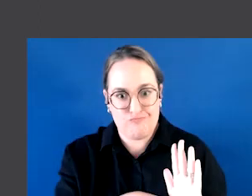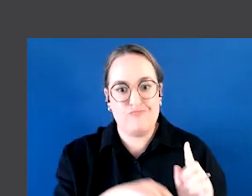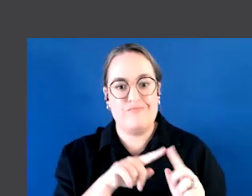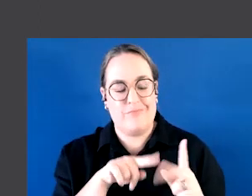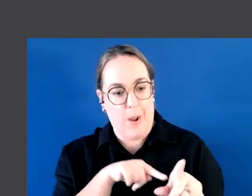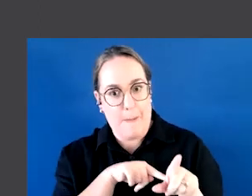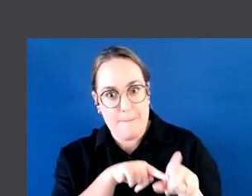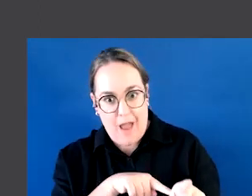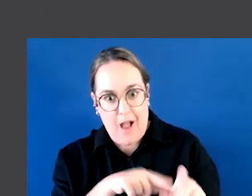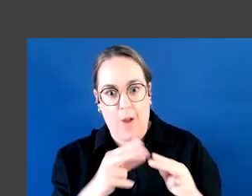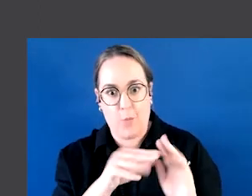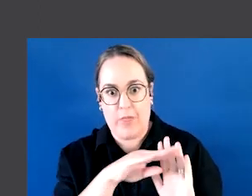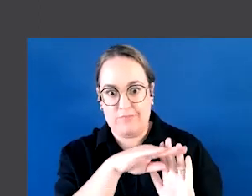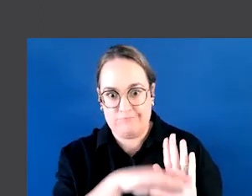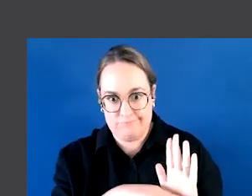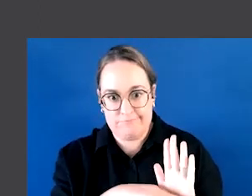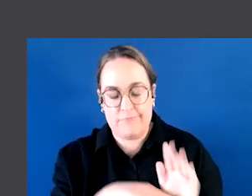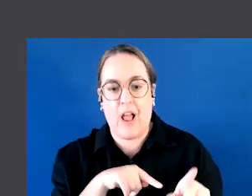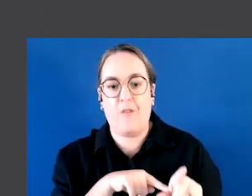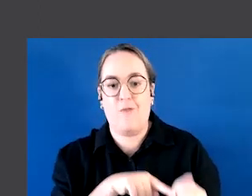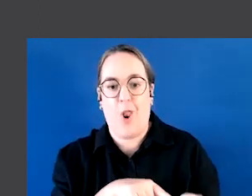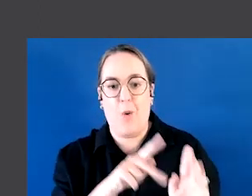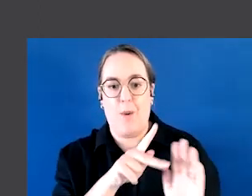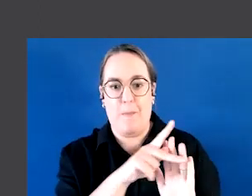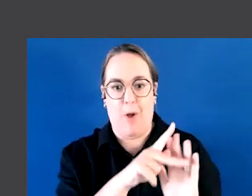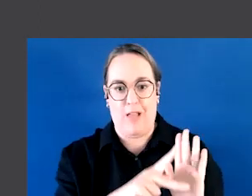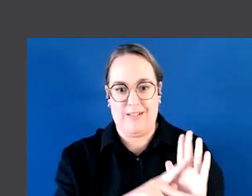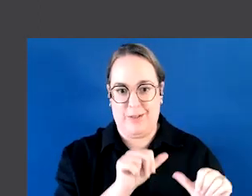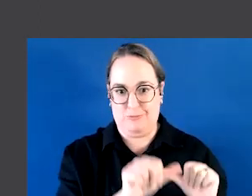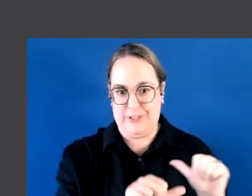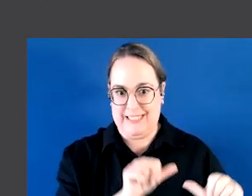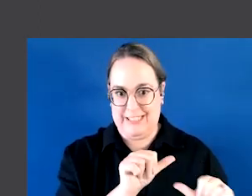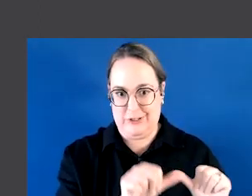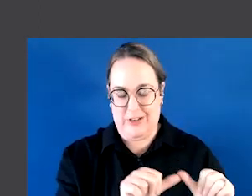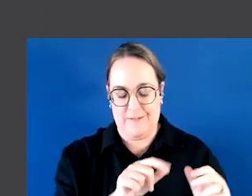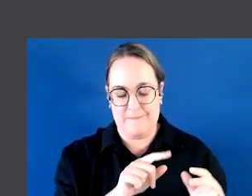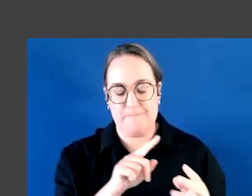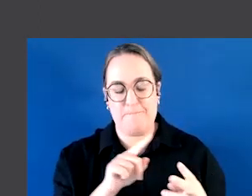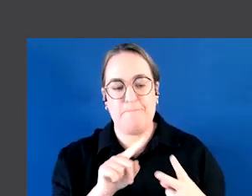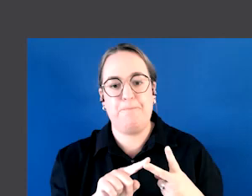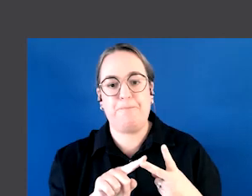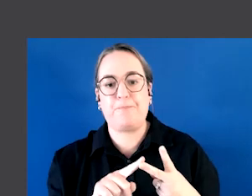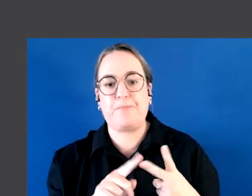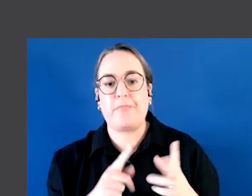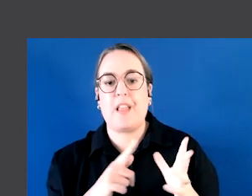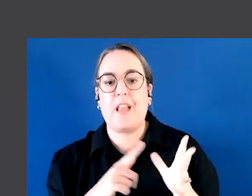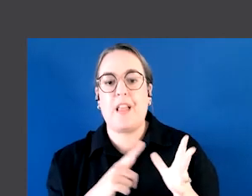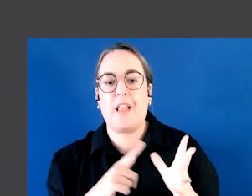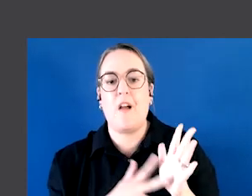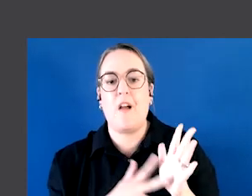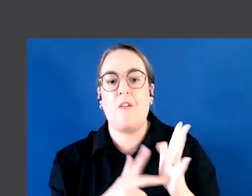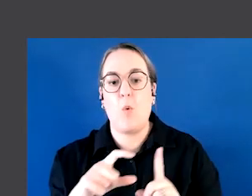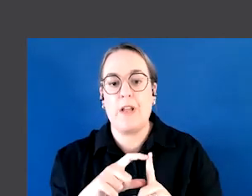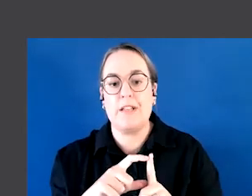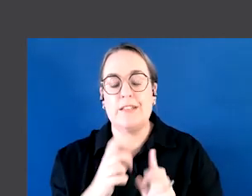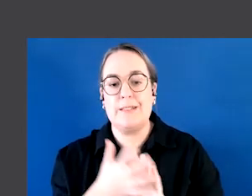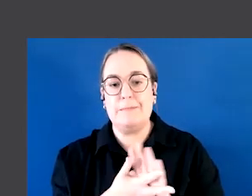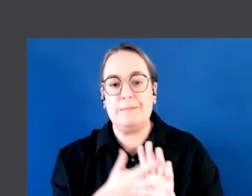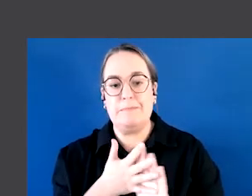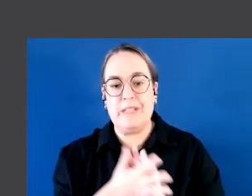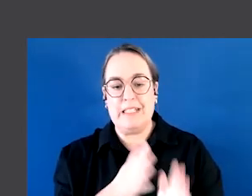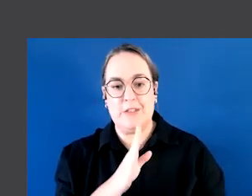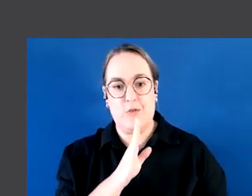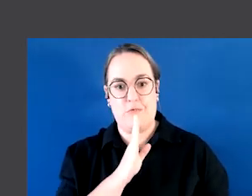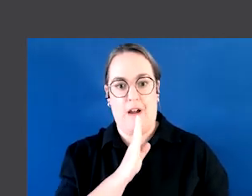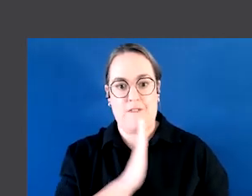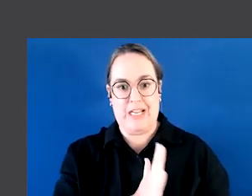obligations, complying with their obligations and complying with all relevant policies and procedures. Avoid, so putting their